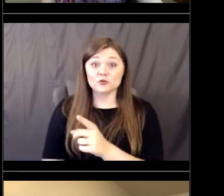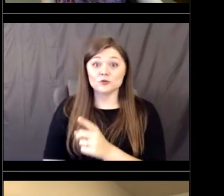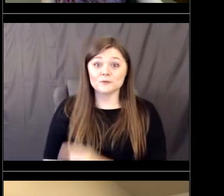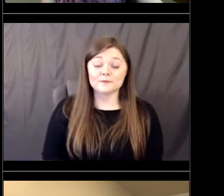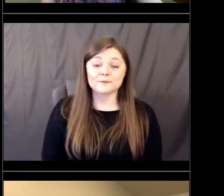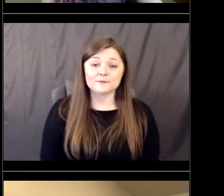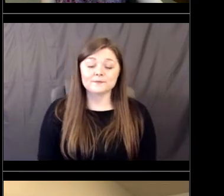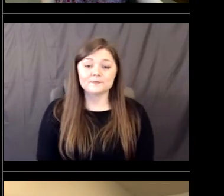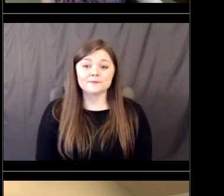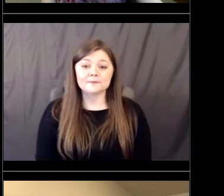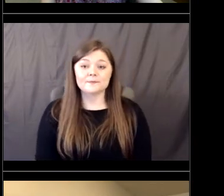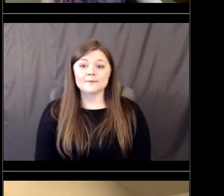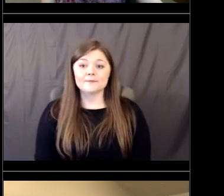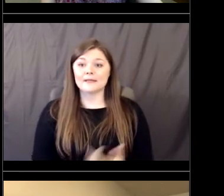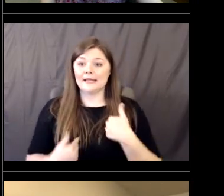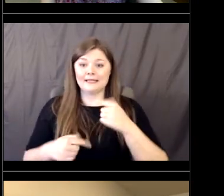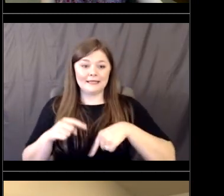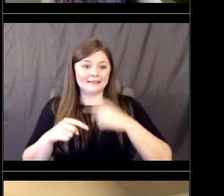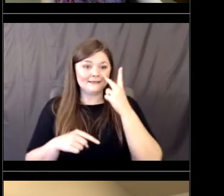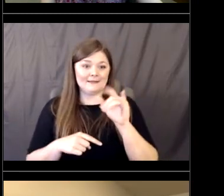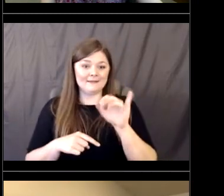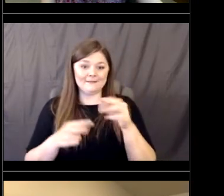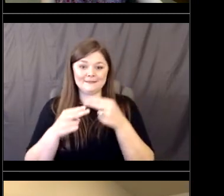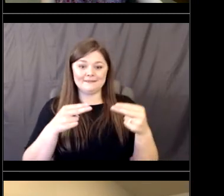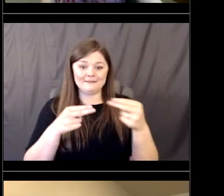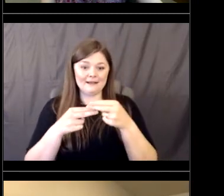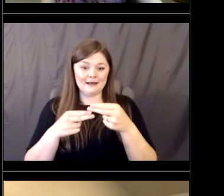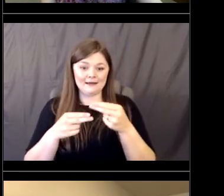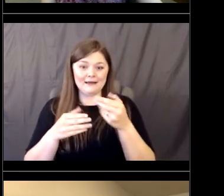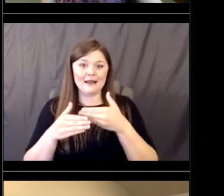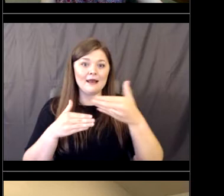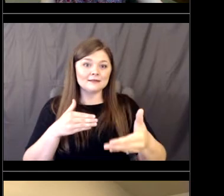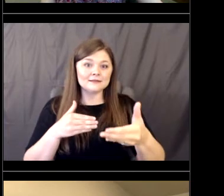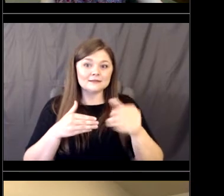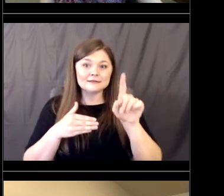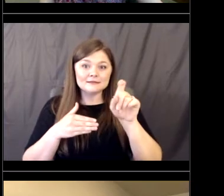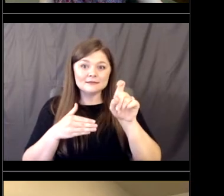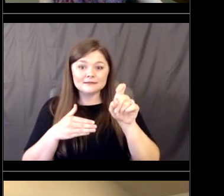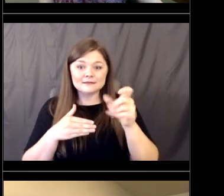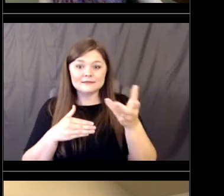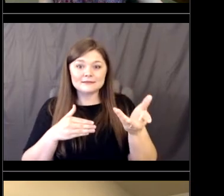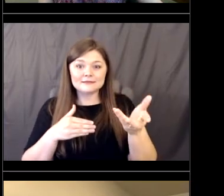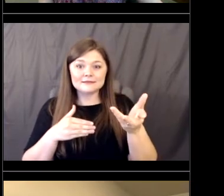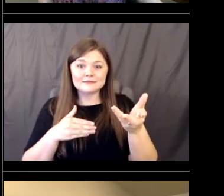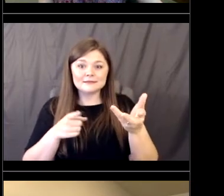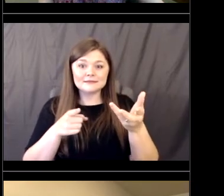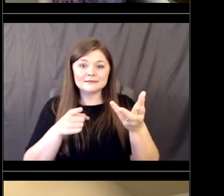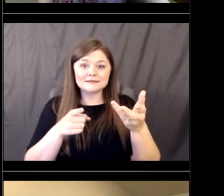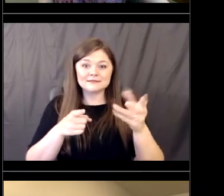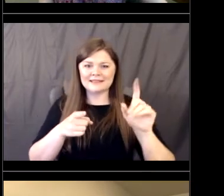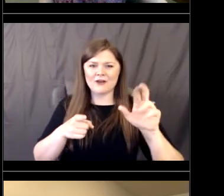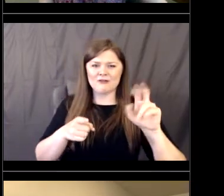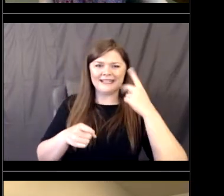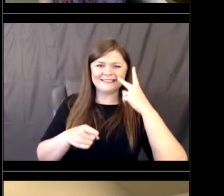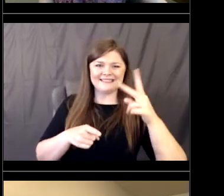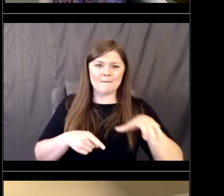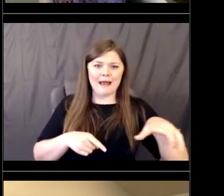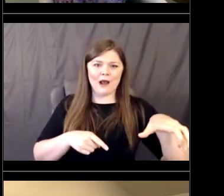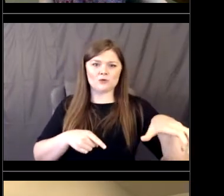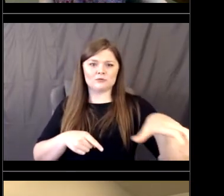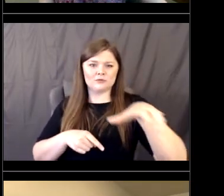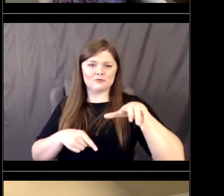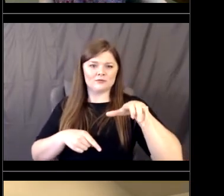I can't see if we have the next slide up. Sorry. I can see a mouse moving around, so maybe Trevor can get it there